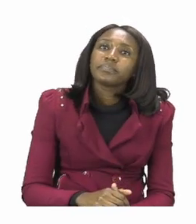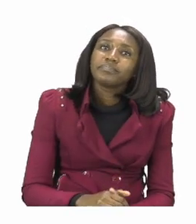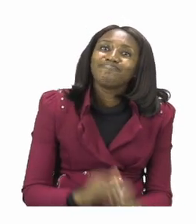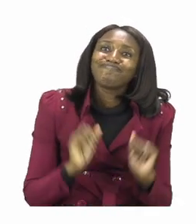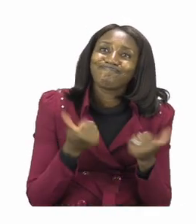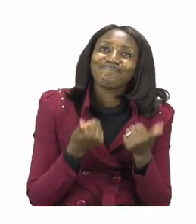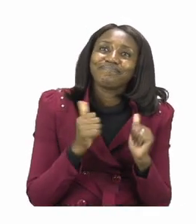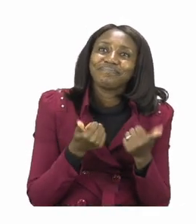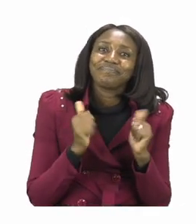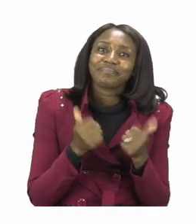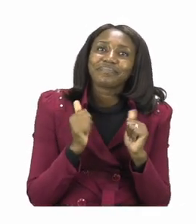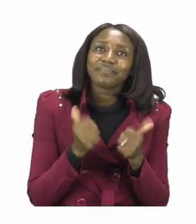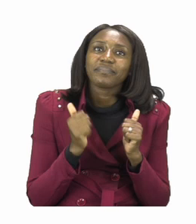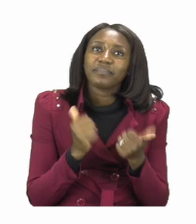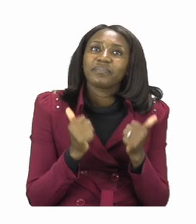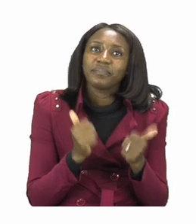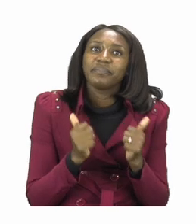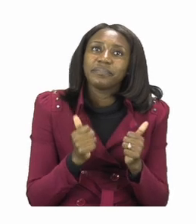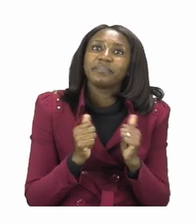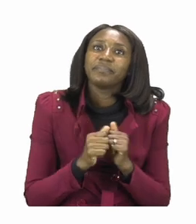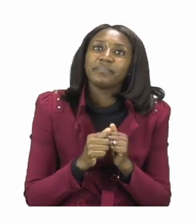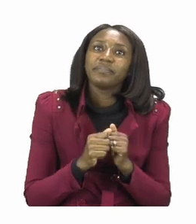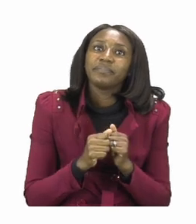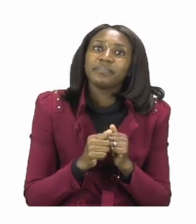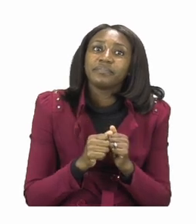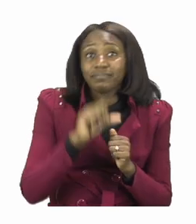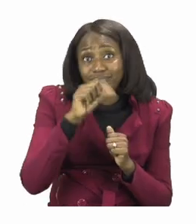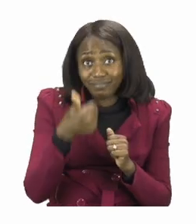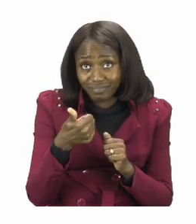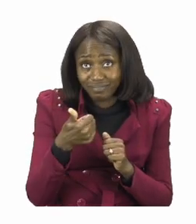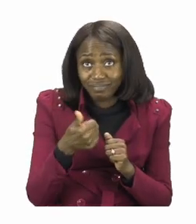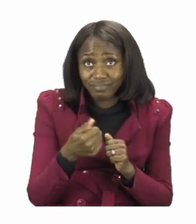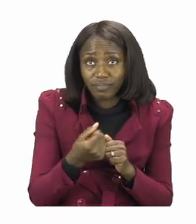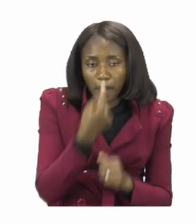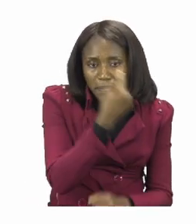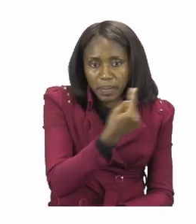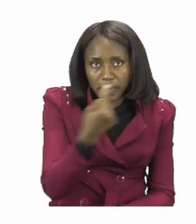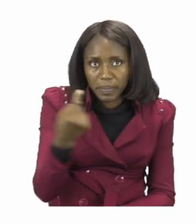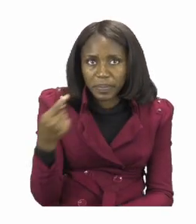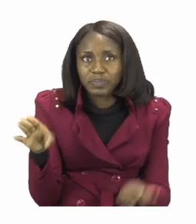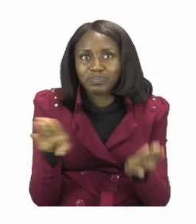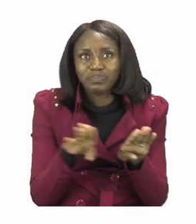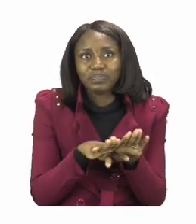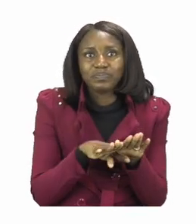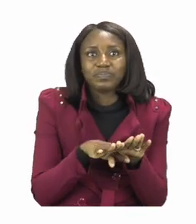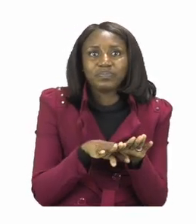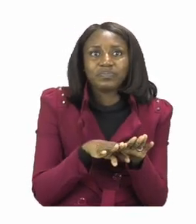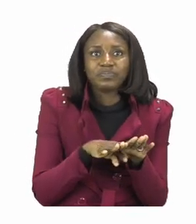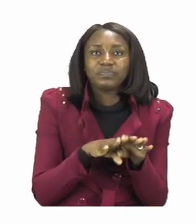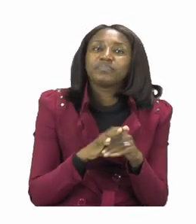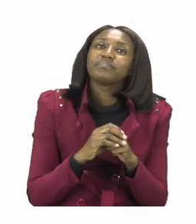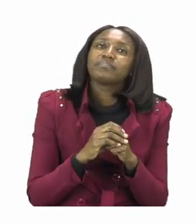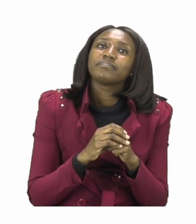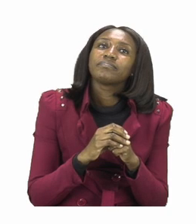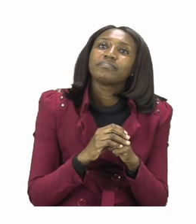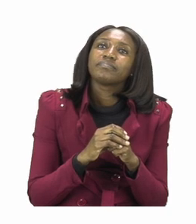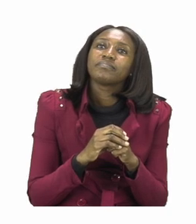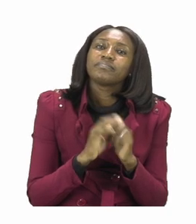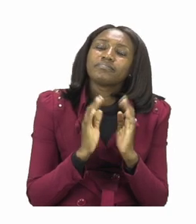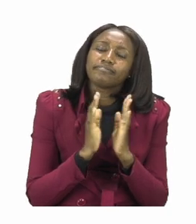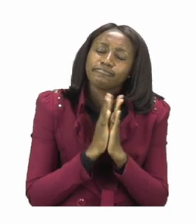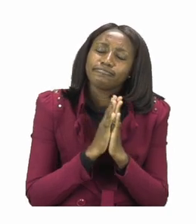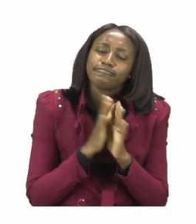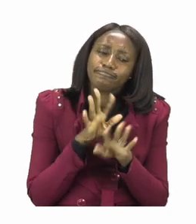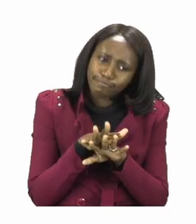Good job, everyone. The other two parts, you're going to be reading them by yourself. So take your time.